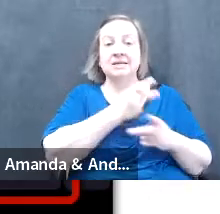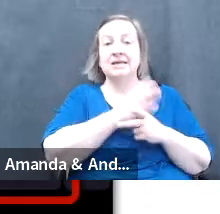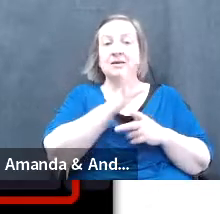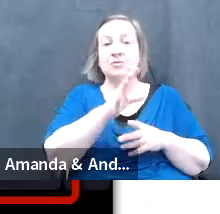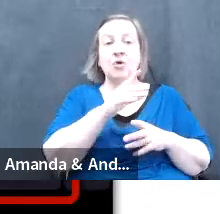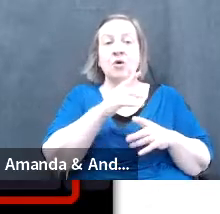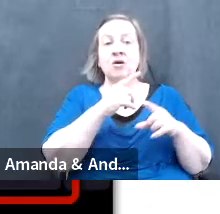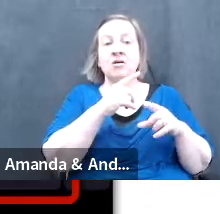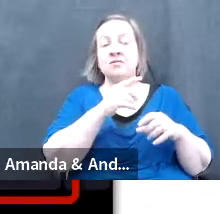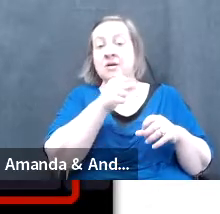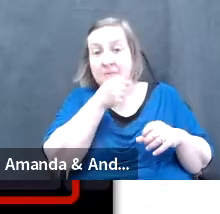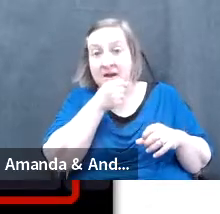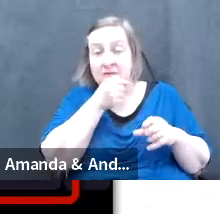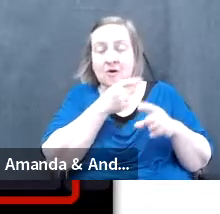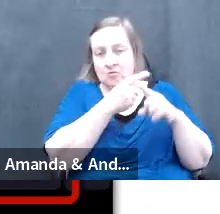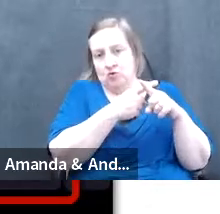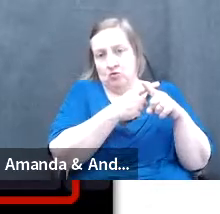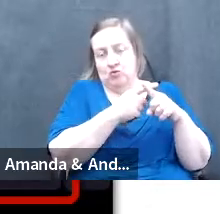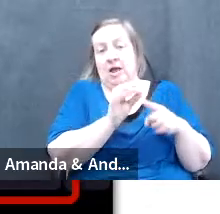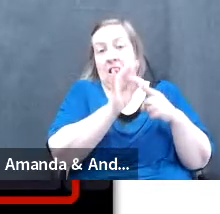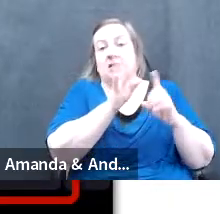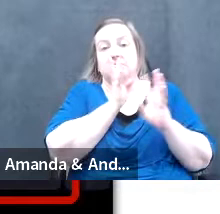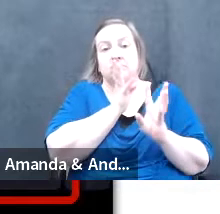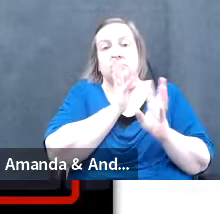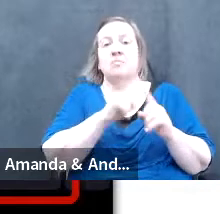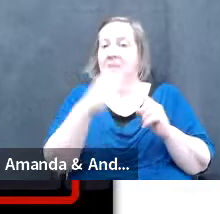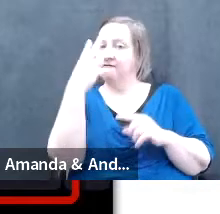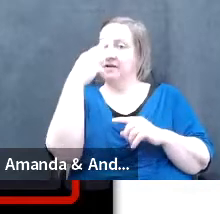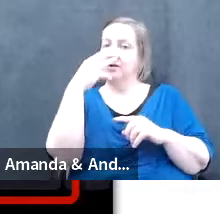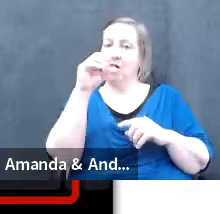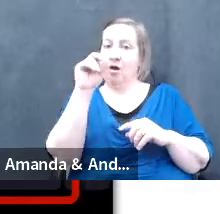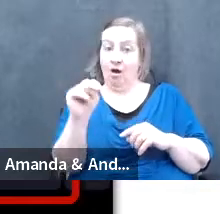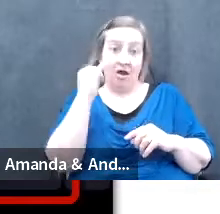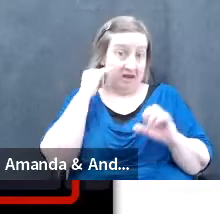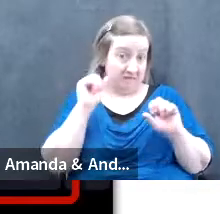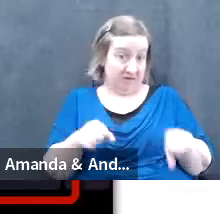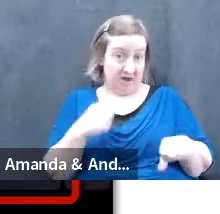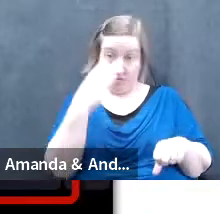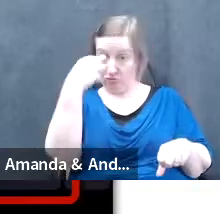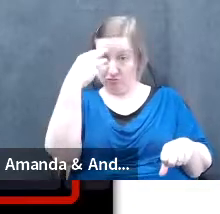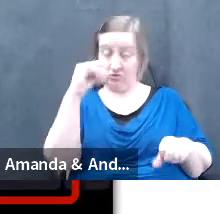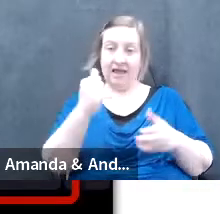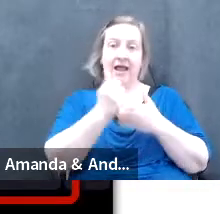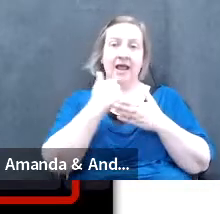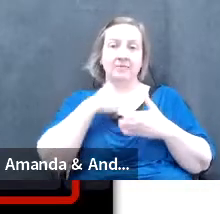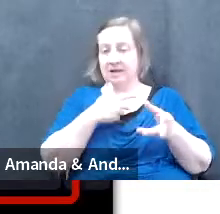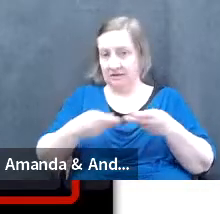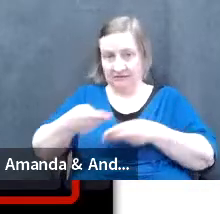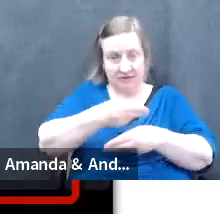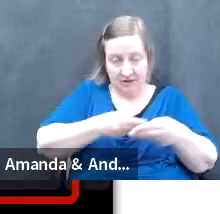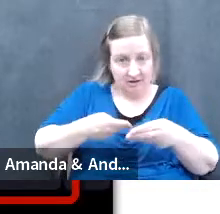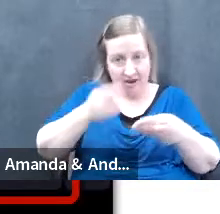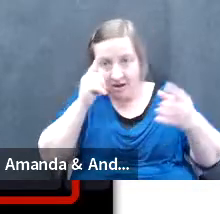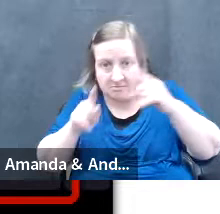mute unless you're speaking, but your video camera's on if it's available to you. That helps us facilitate and collaborate with each